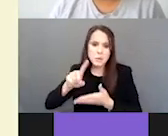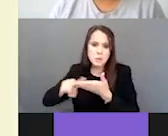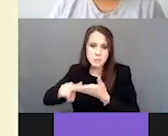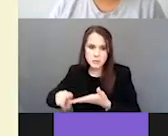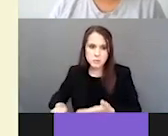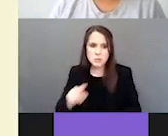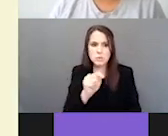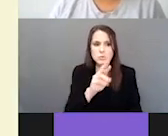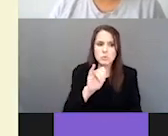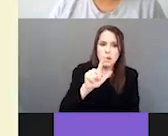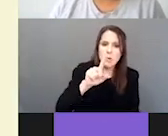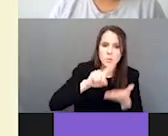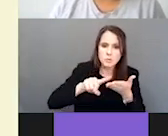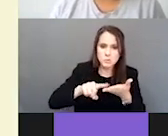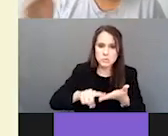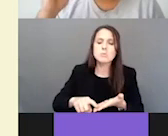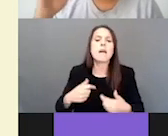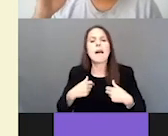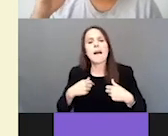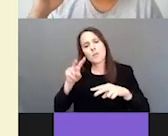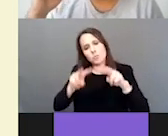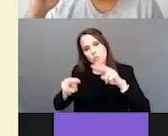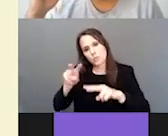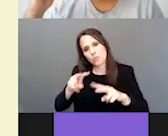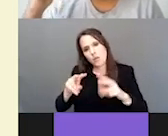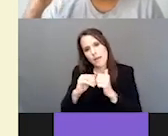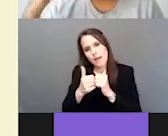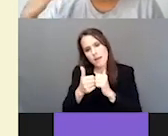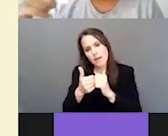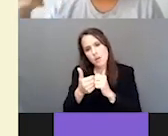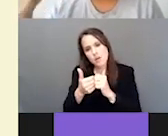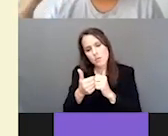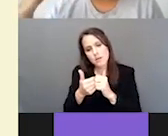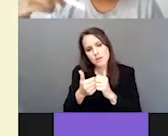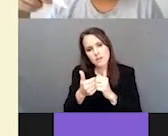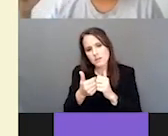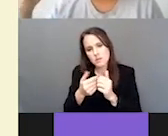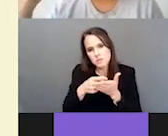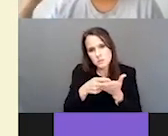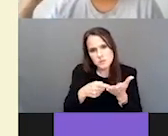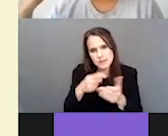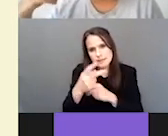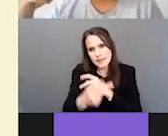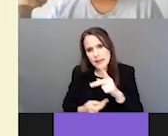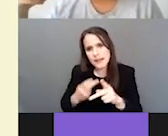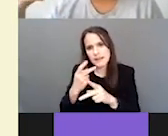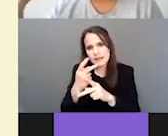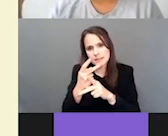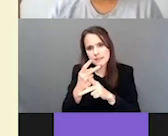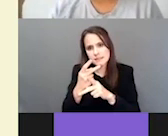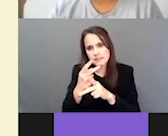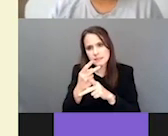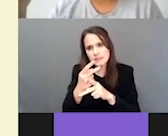research, is looking at how, what kinds of grounds you